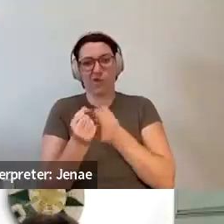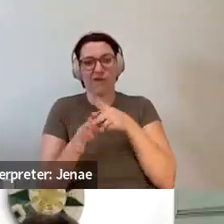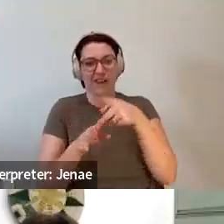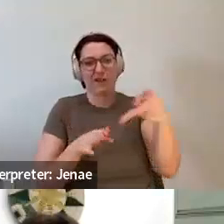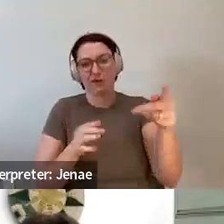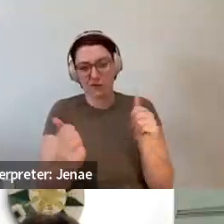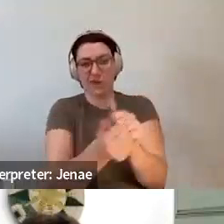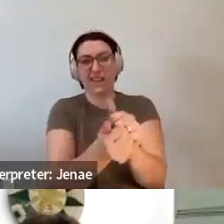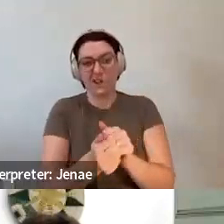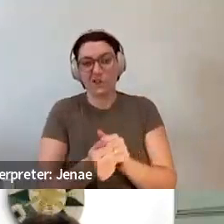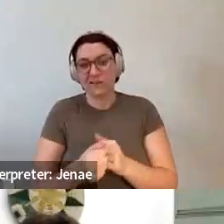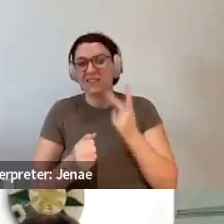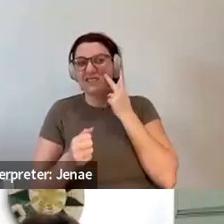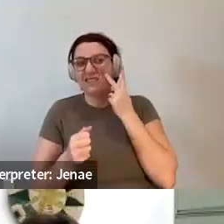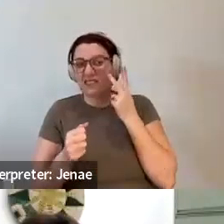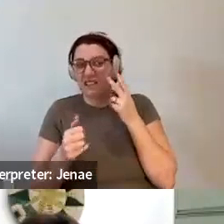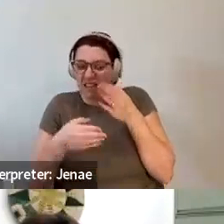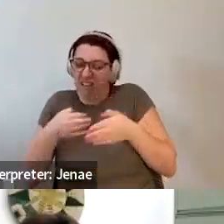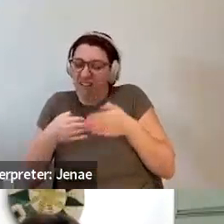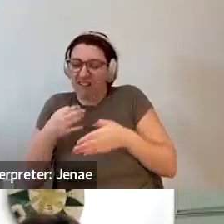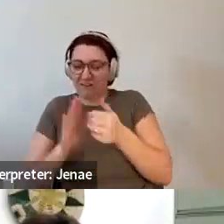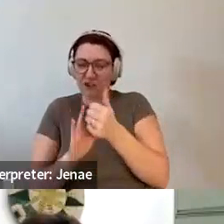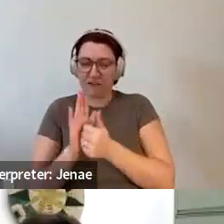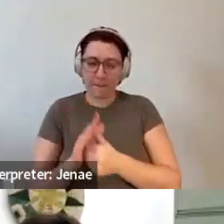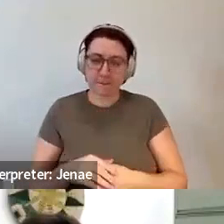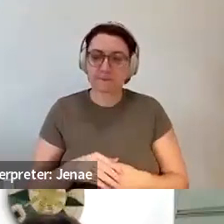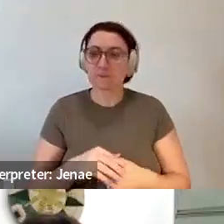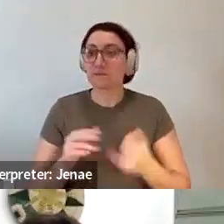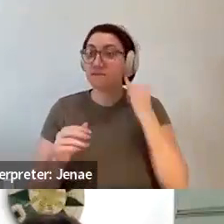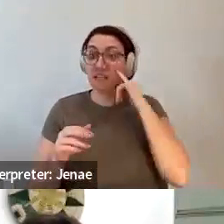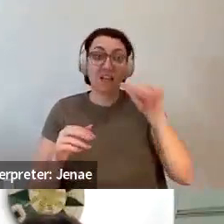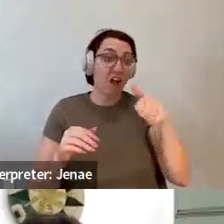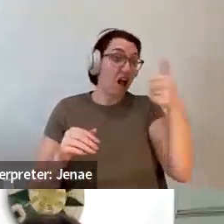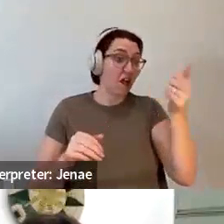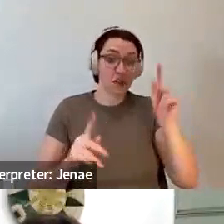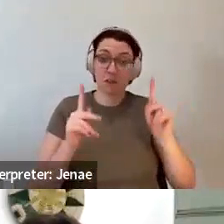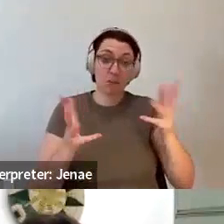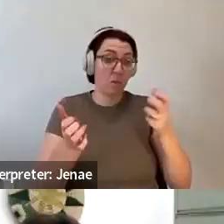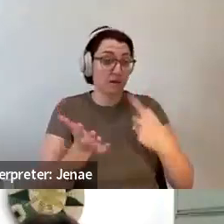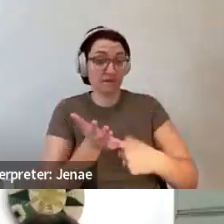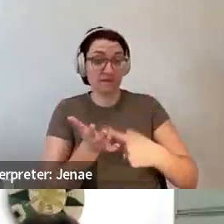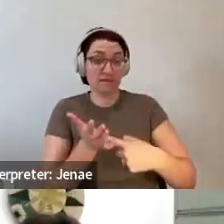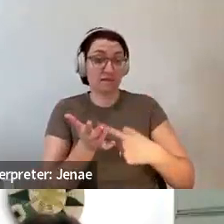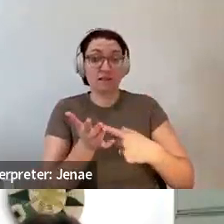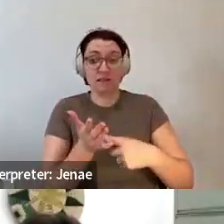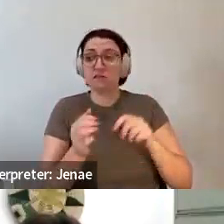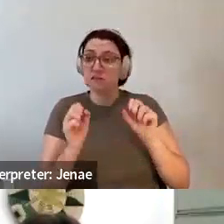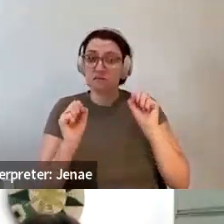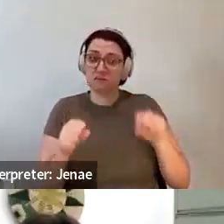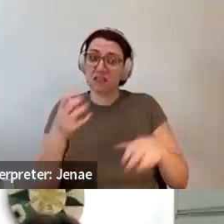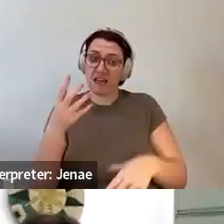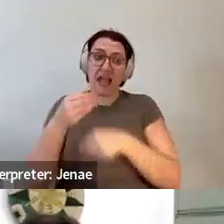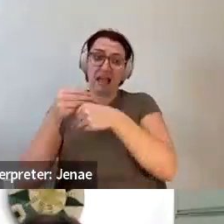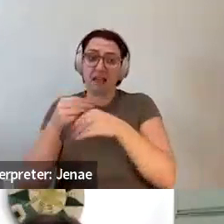So see if we can get to that too towards the end of our agenda. And if there's other things that folks want to talk about, we can certainly add that